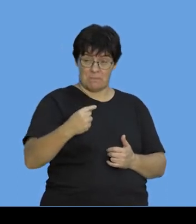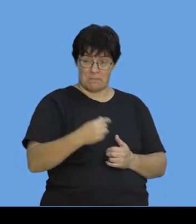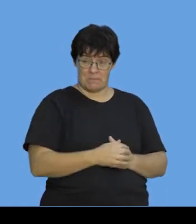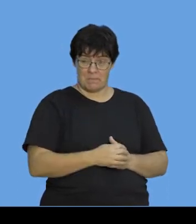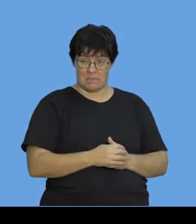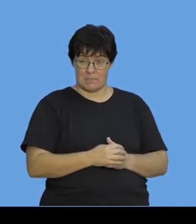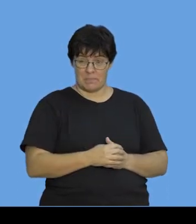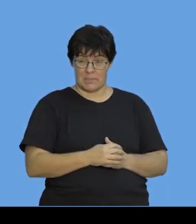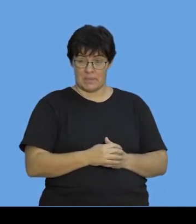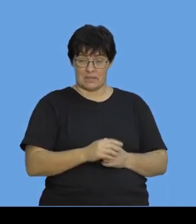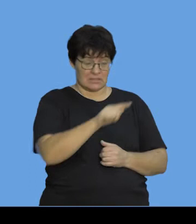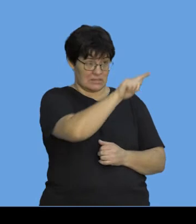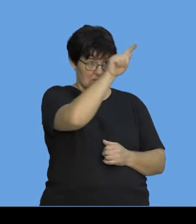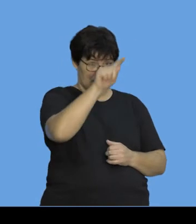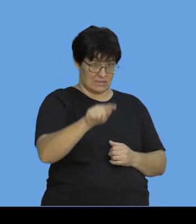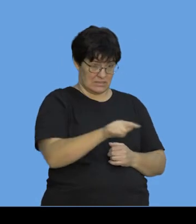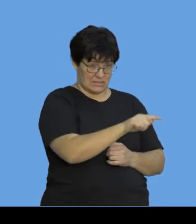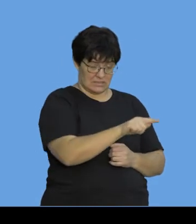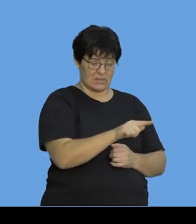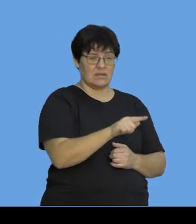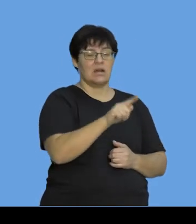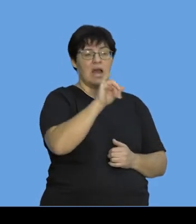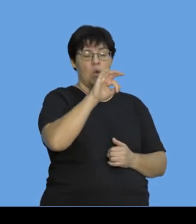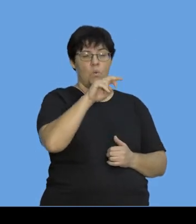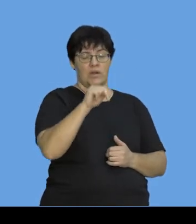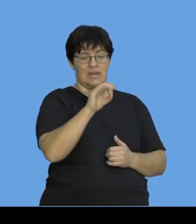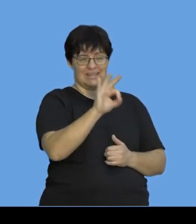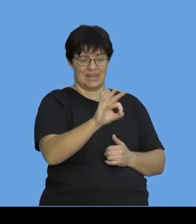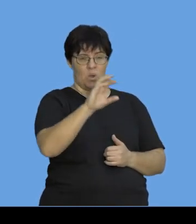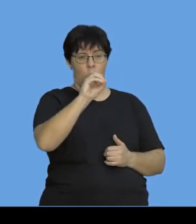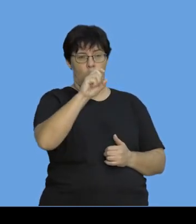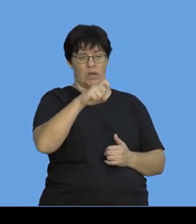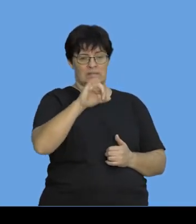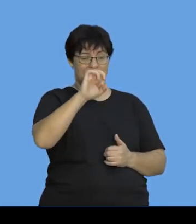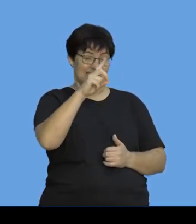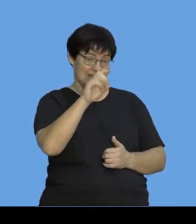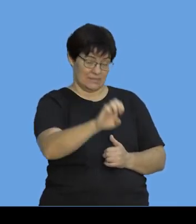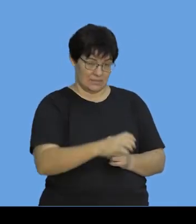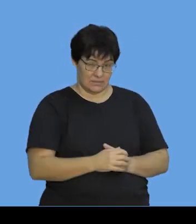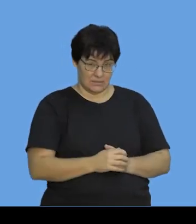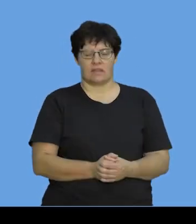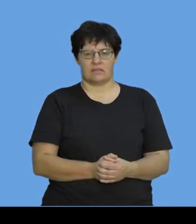ore. This is the ore that we are talking about, the iron 3 oxide. Now